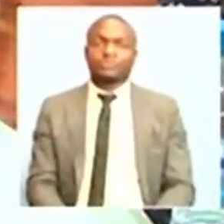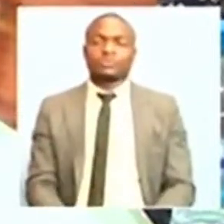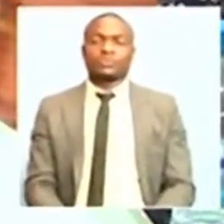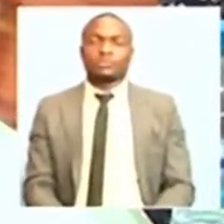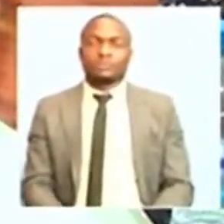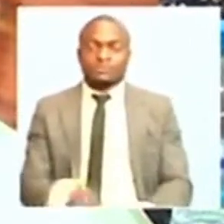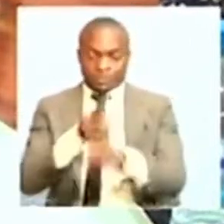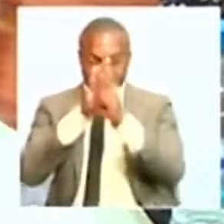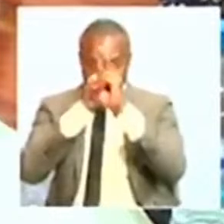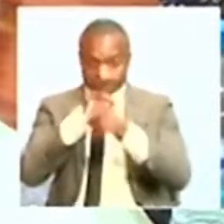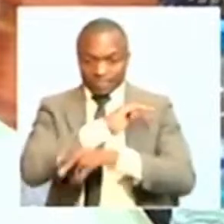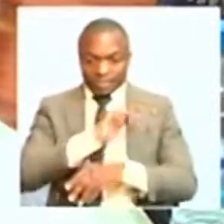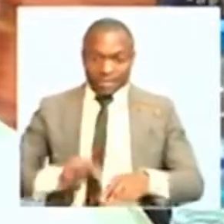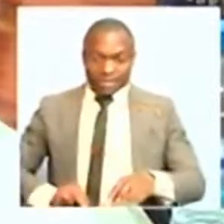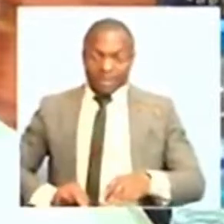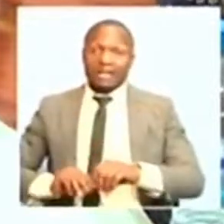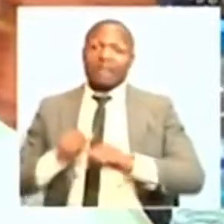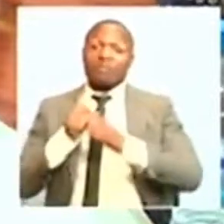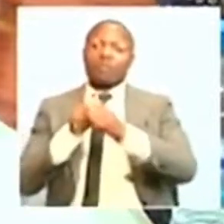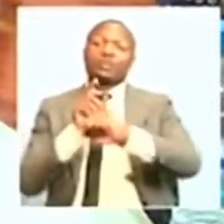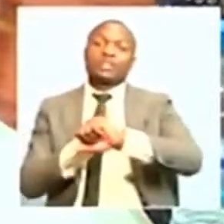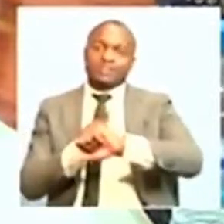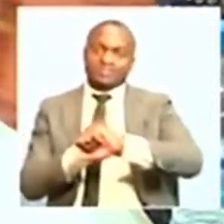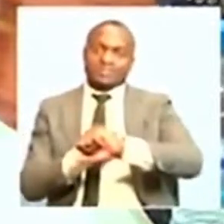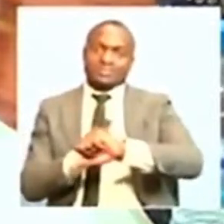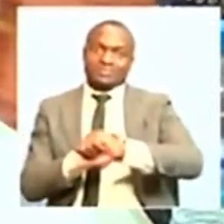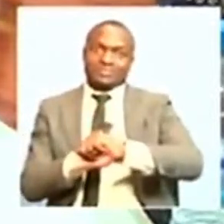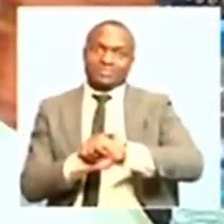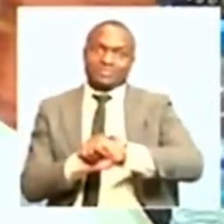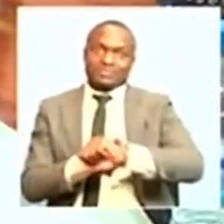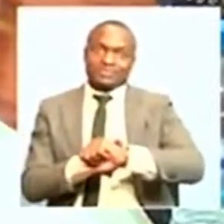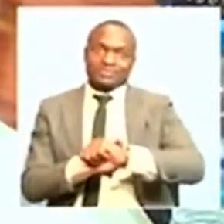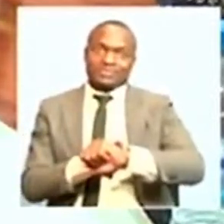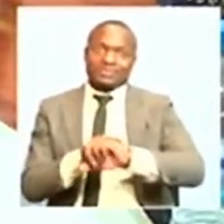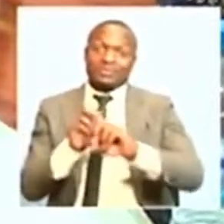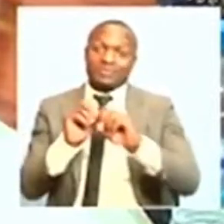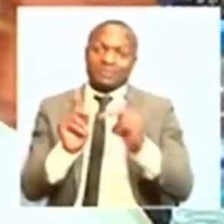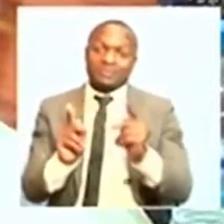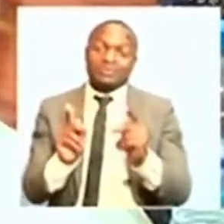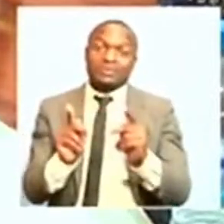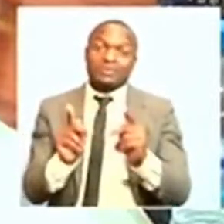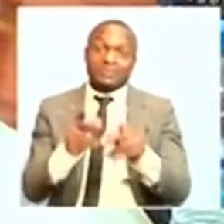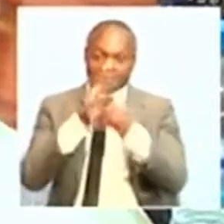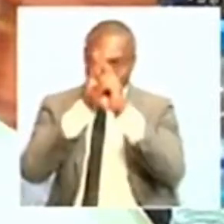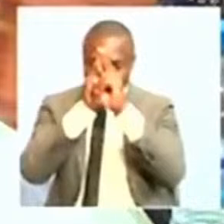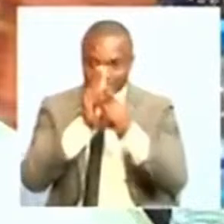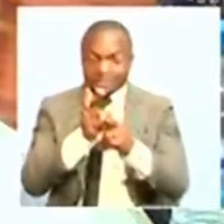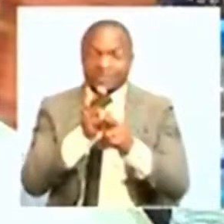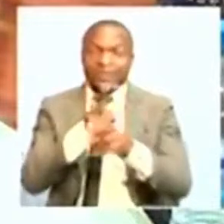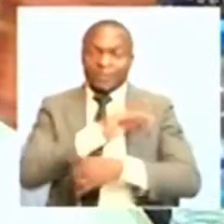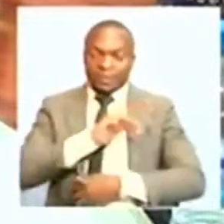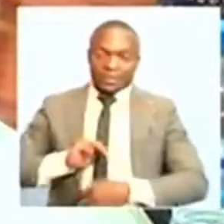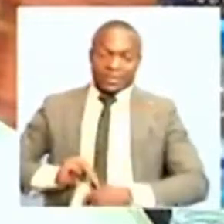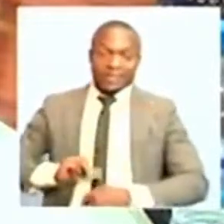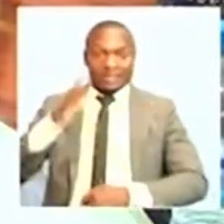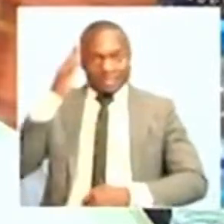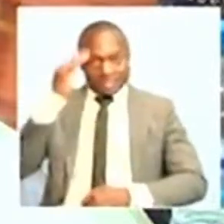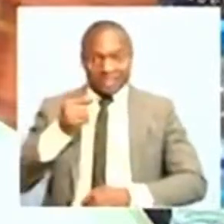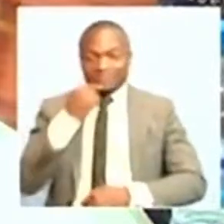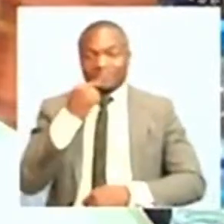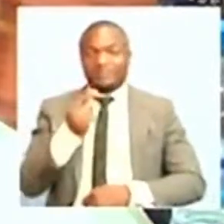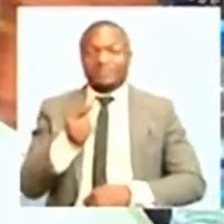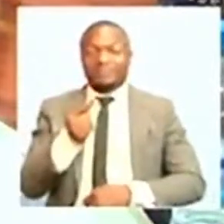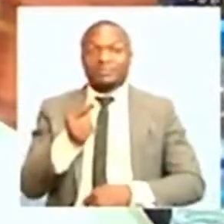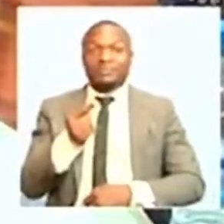One of members, I'm restricted to the time. I don't. Yeah, but this Okay. is very important. One member, that's what we're saying. Questions